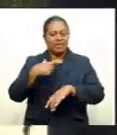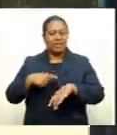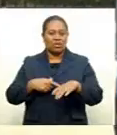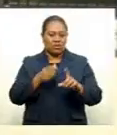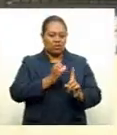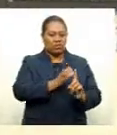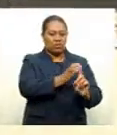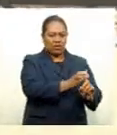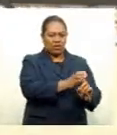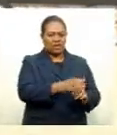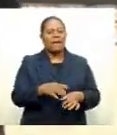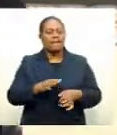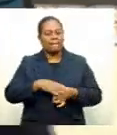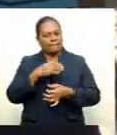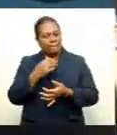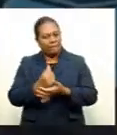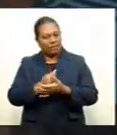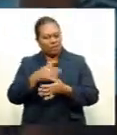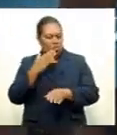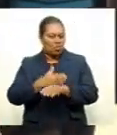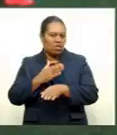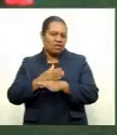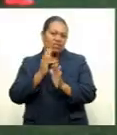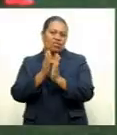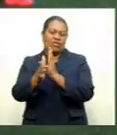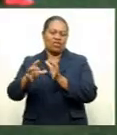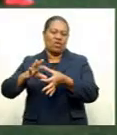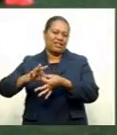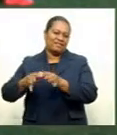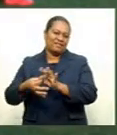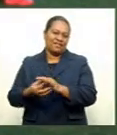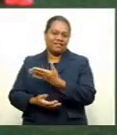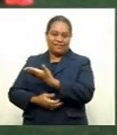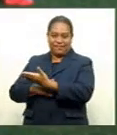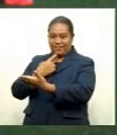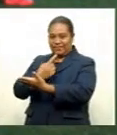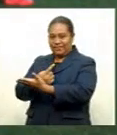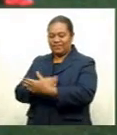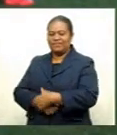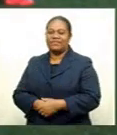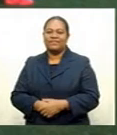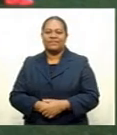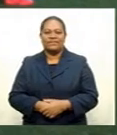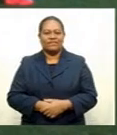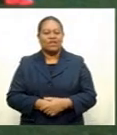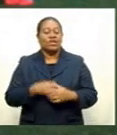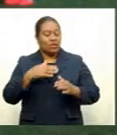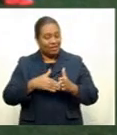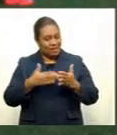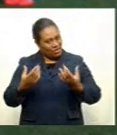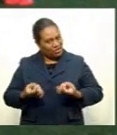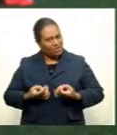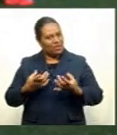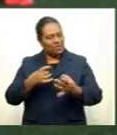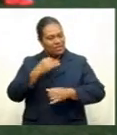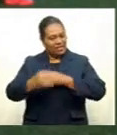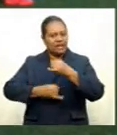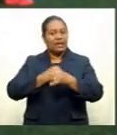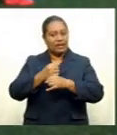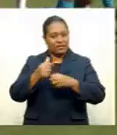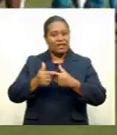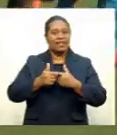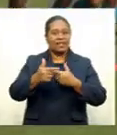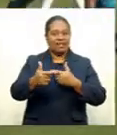quarantine, they will need to make it work for the Olympic Games. It's nice, obviously, when you're preparing for international competition,